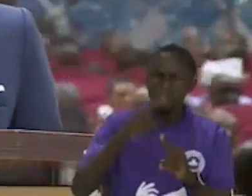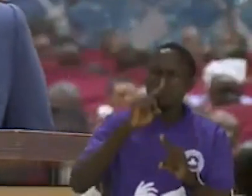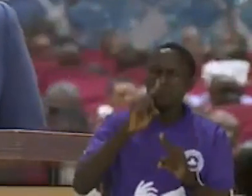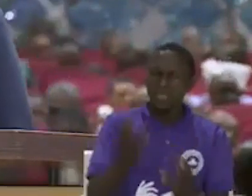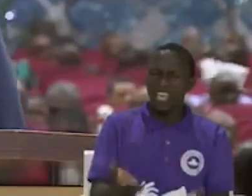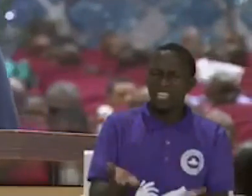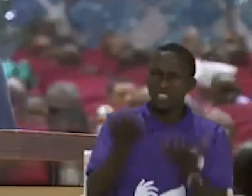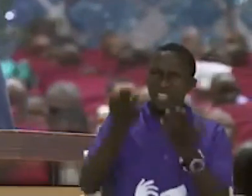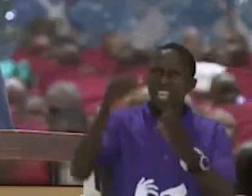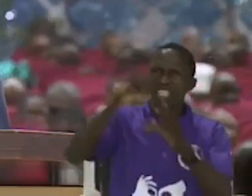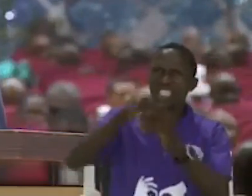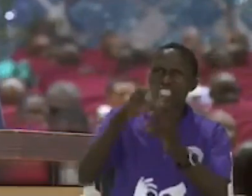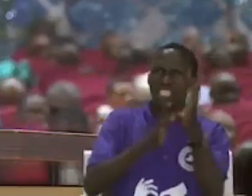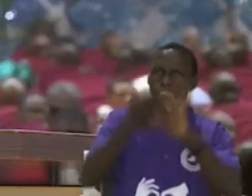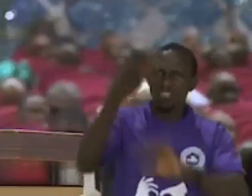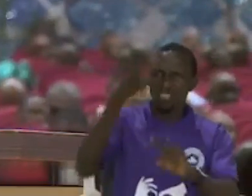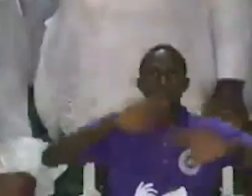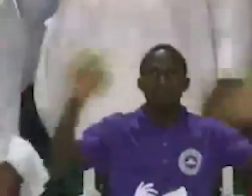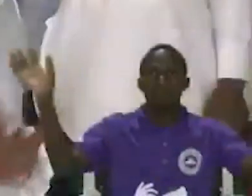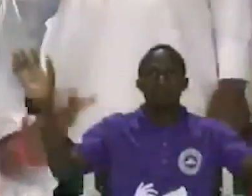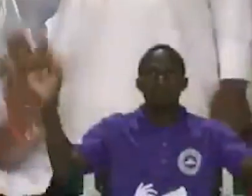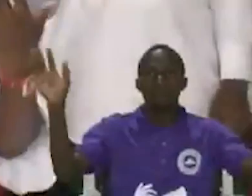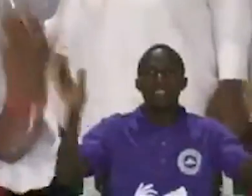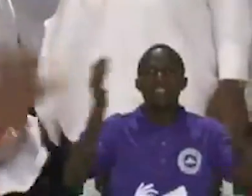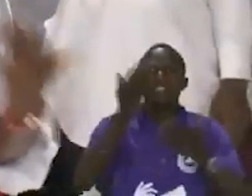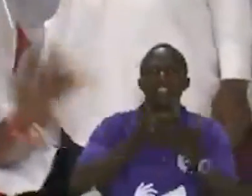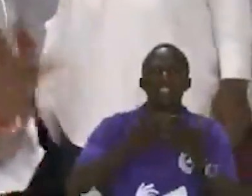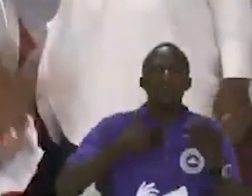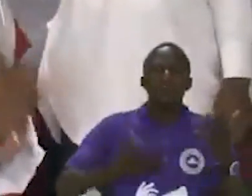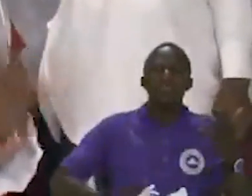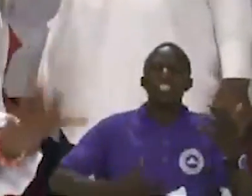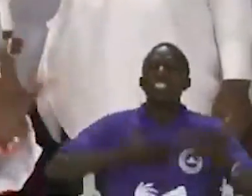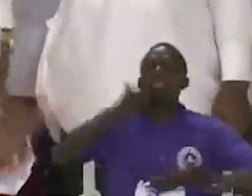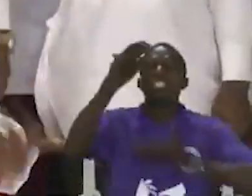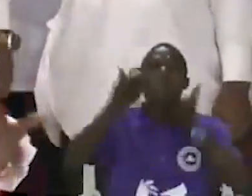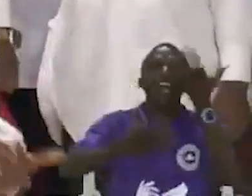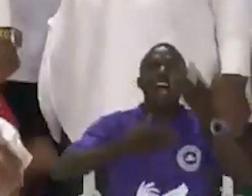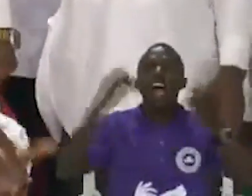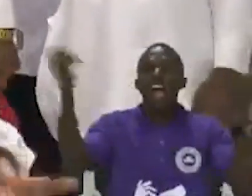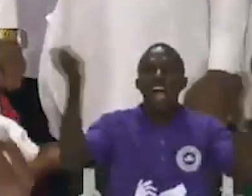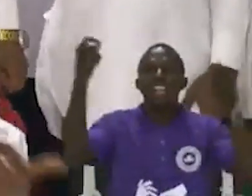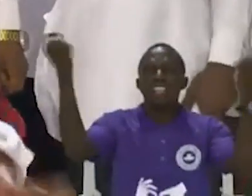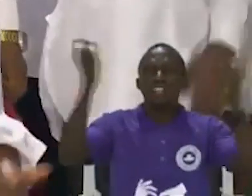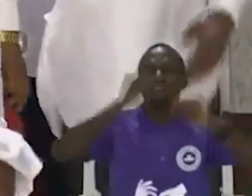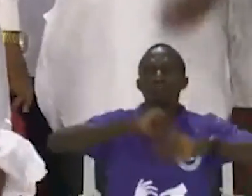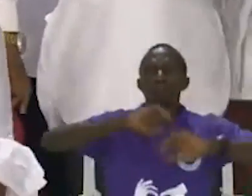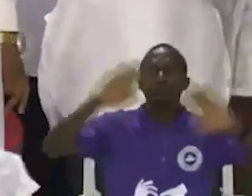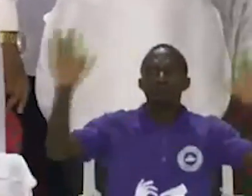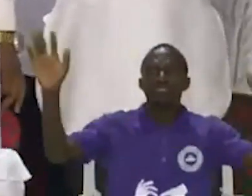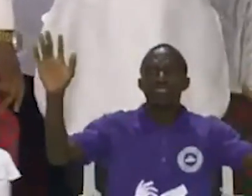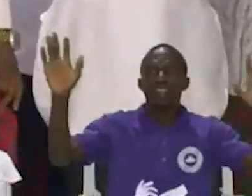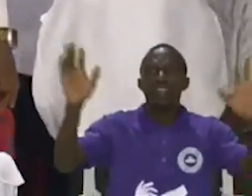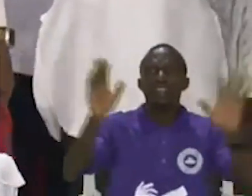Jesus' awesome name we pray. Somebody shout hallelujah.